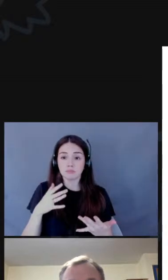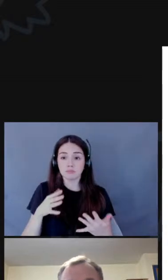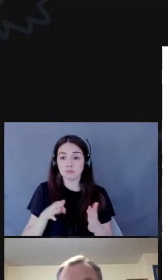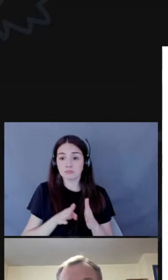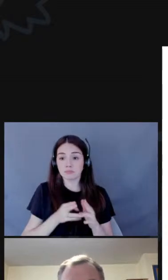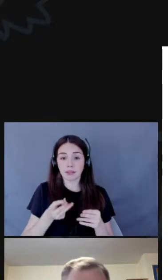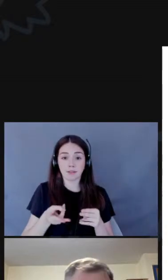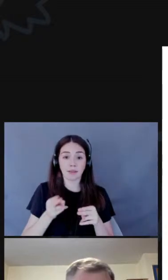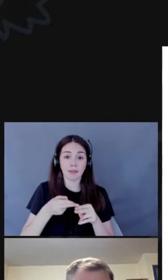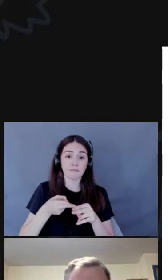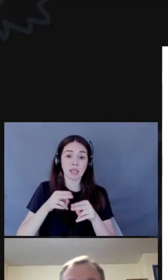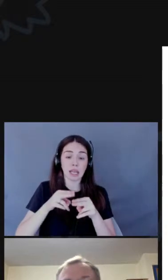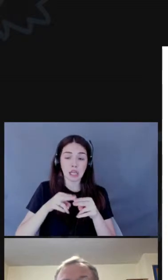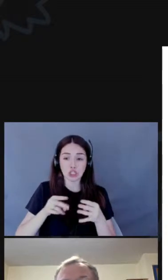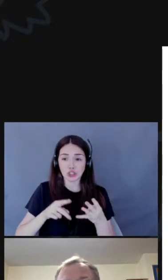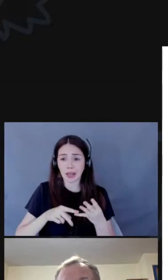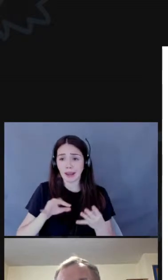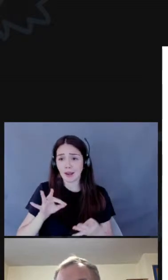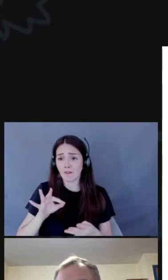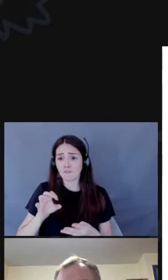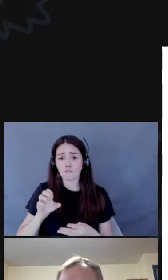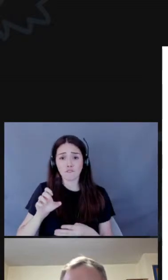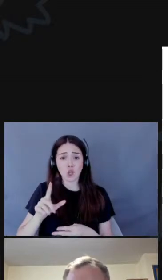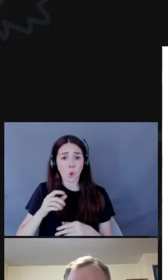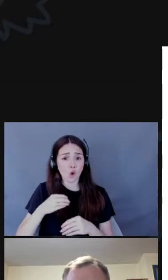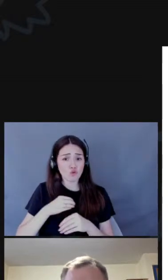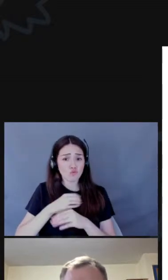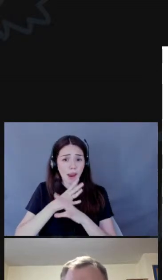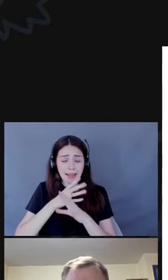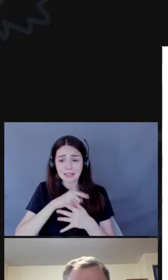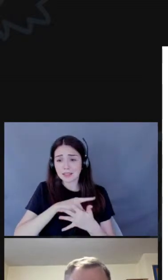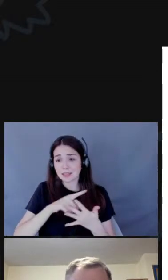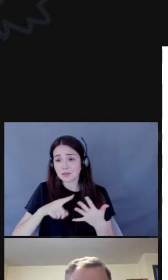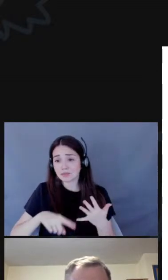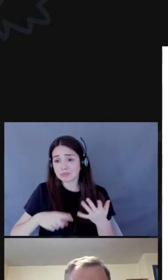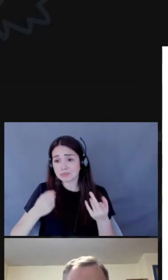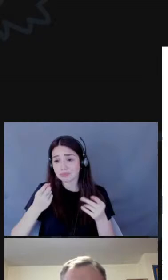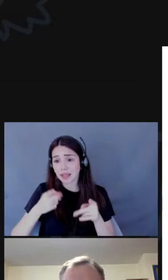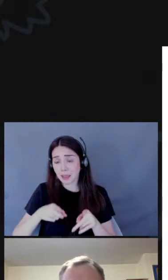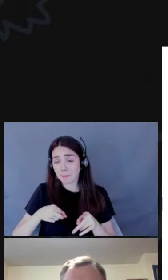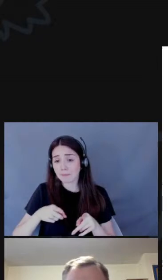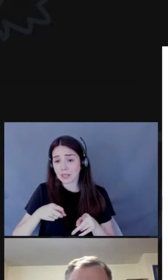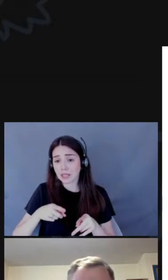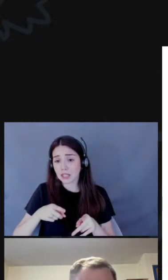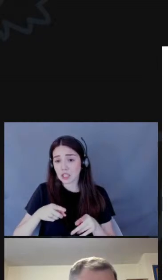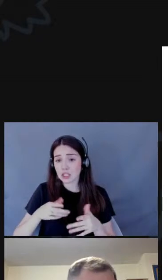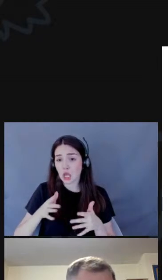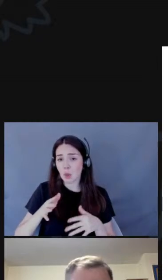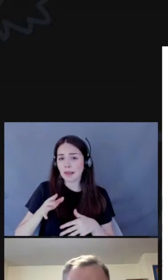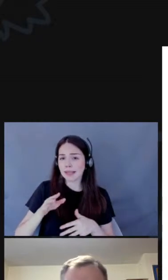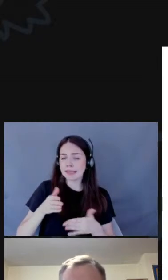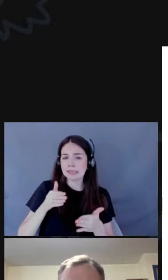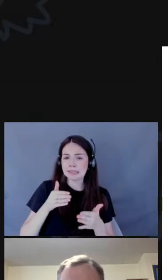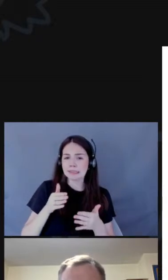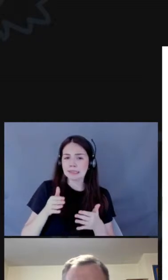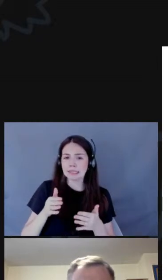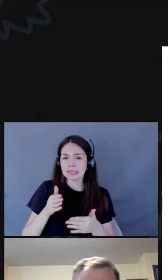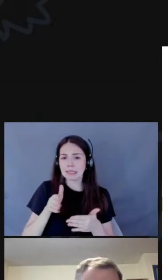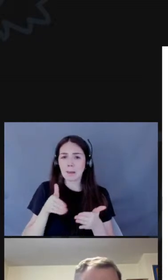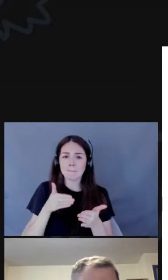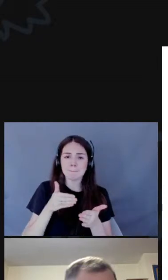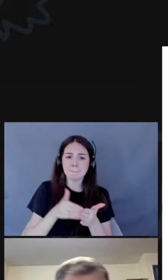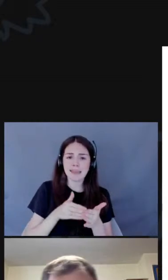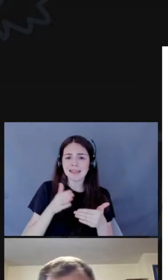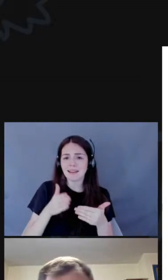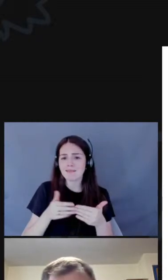inflation, fuel crises. So the mid to late 70s is a kind of a scary place in general.